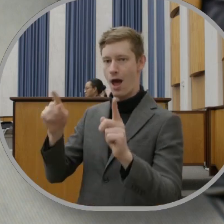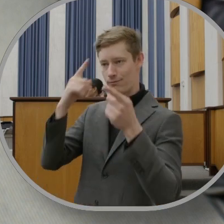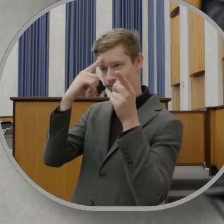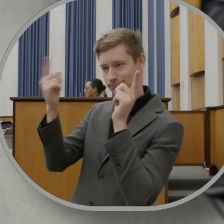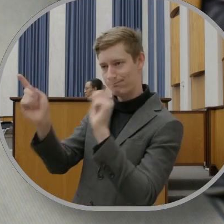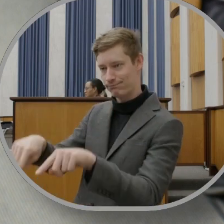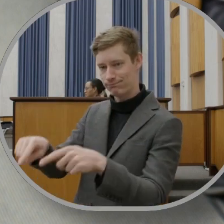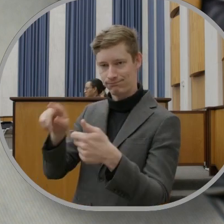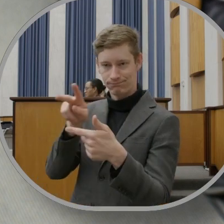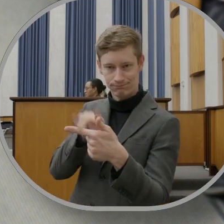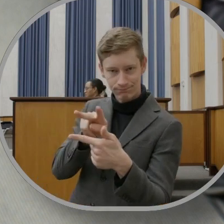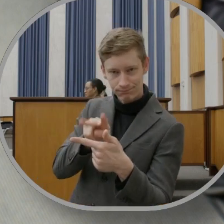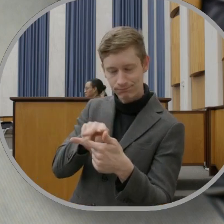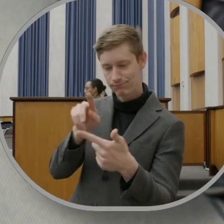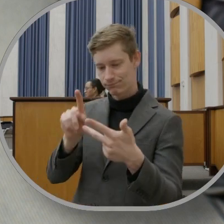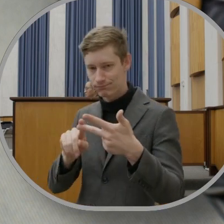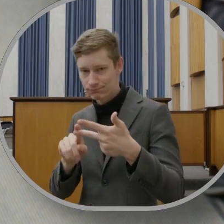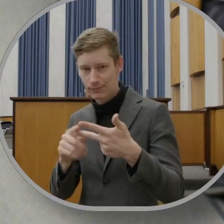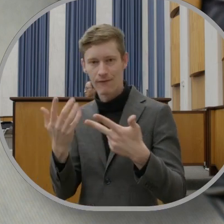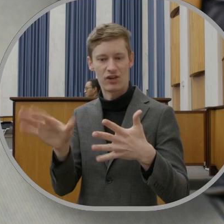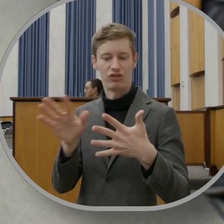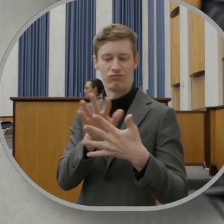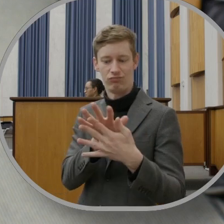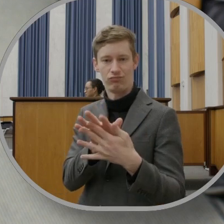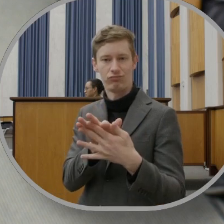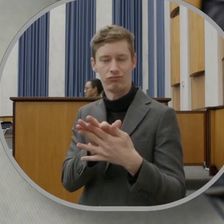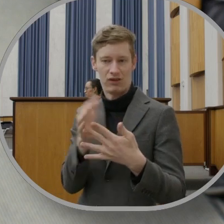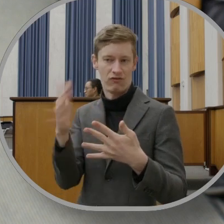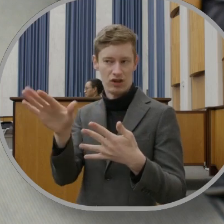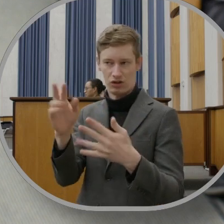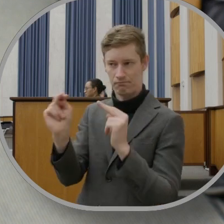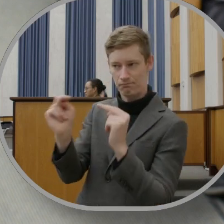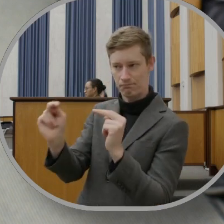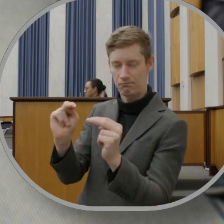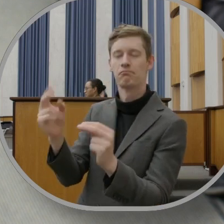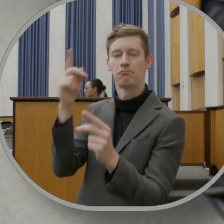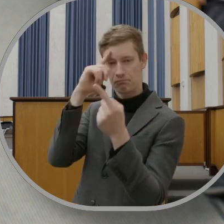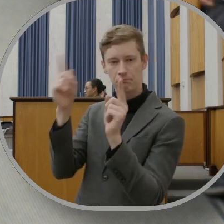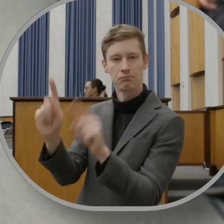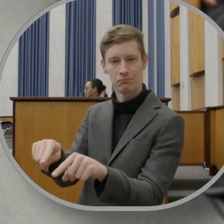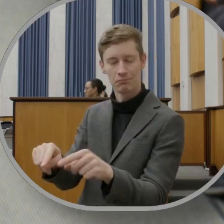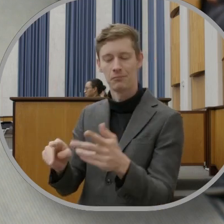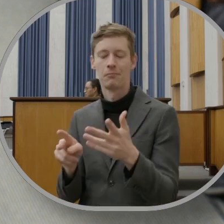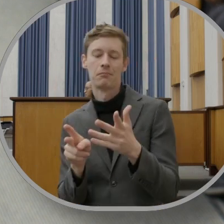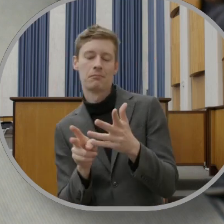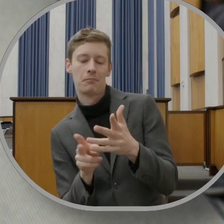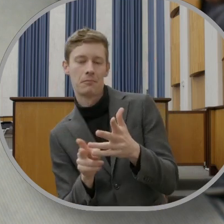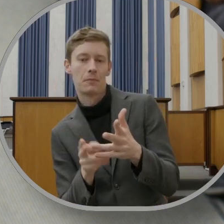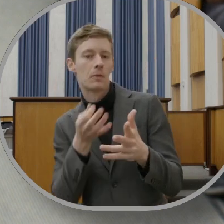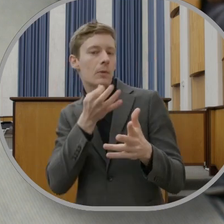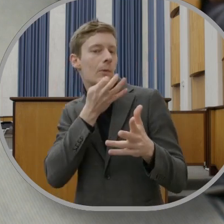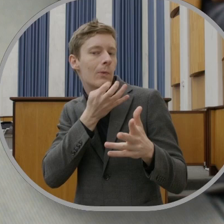and the administration and technical units. We will start negotiations with the professional and labor and trades units